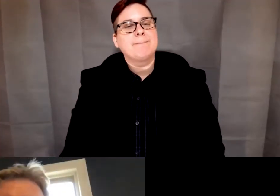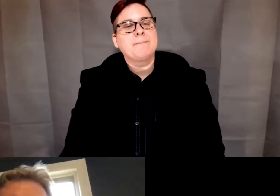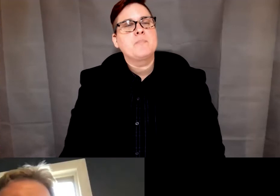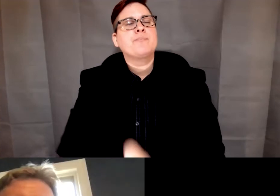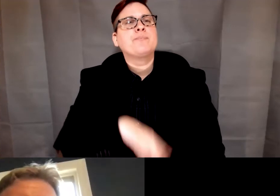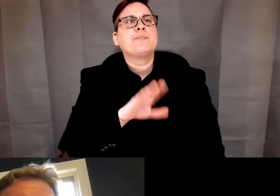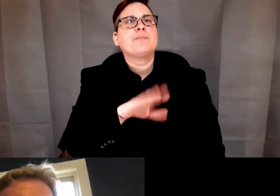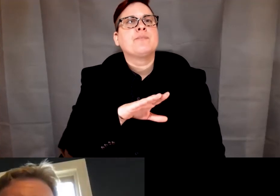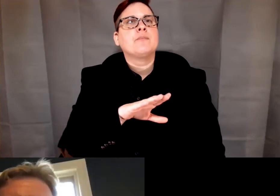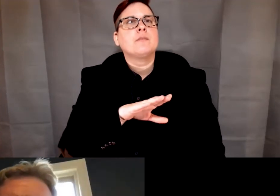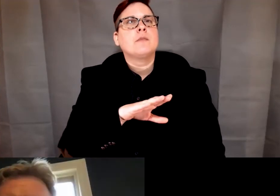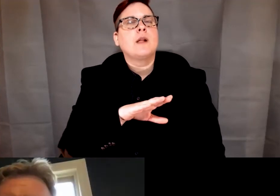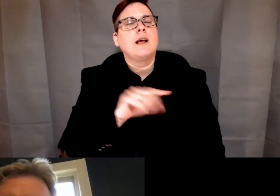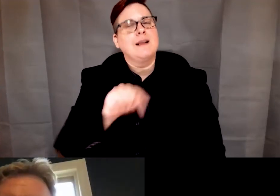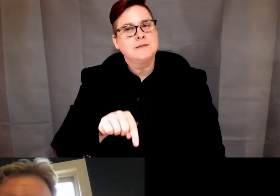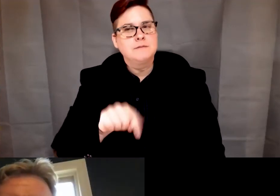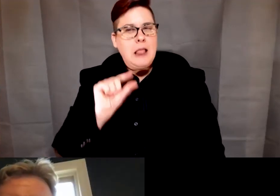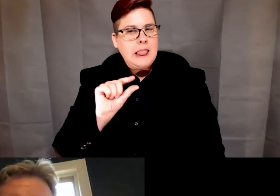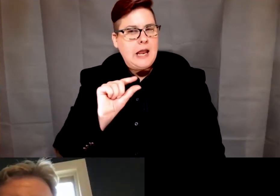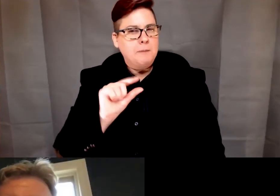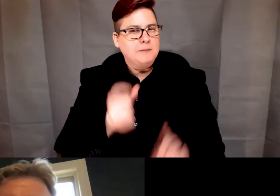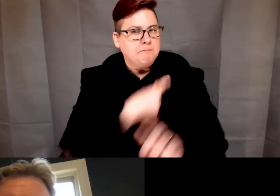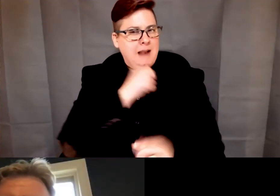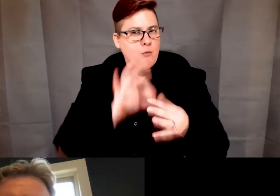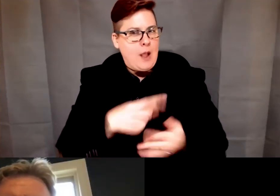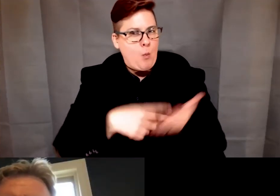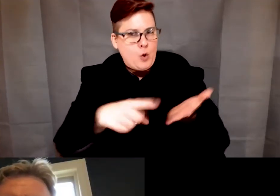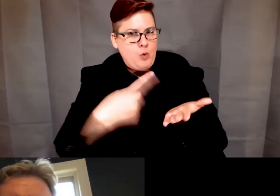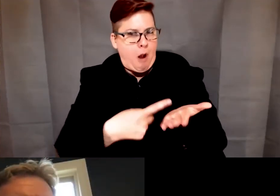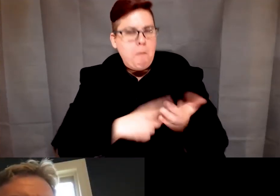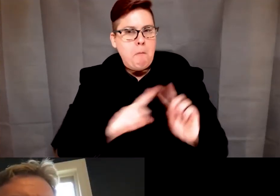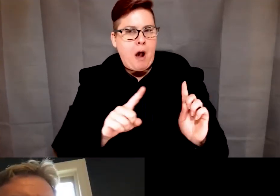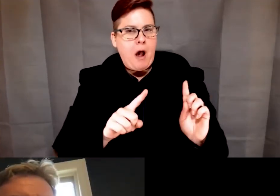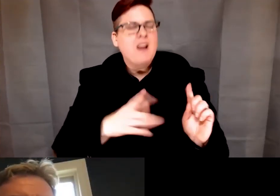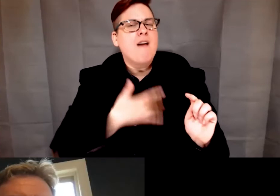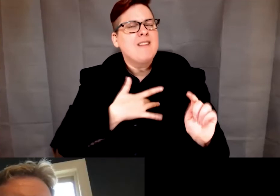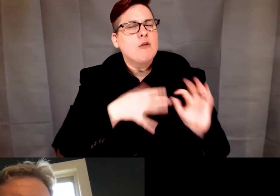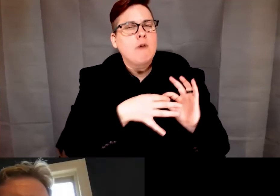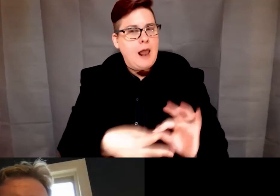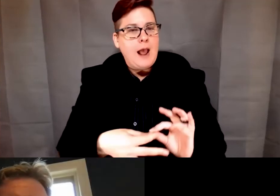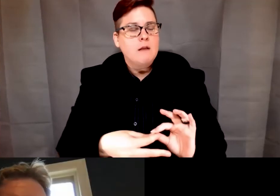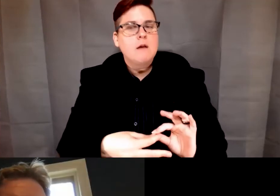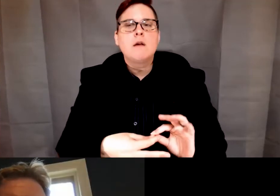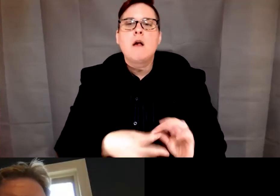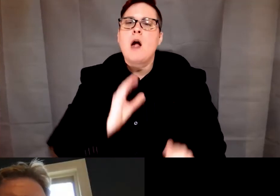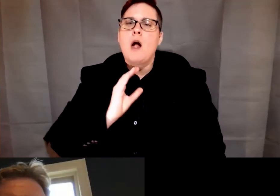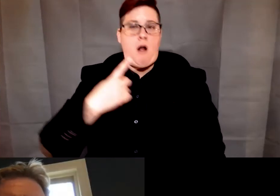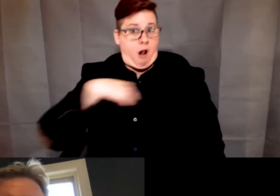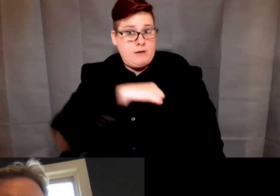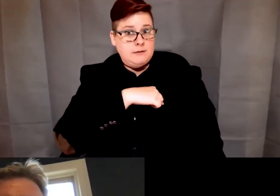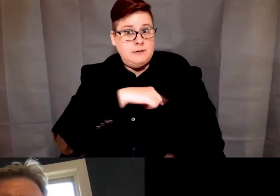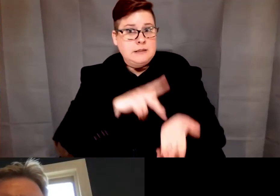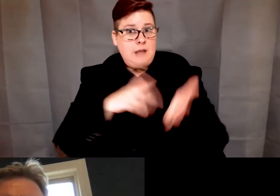What, and this is a bit outside of what you're talking about, but I believe relates, what is our role as psychiatrists